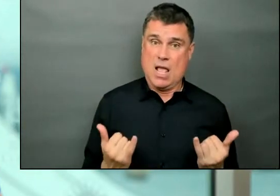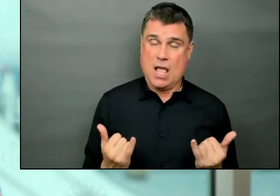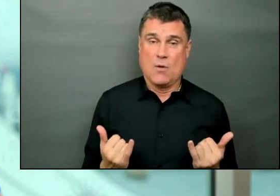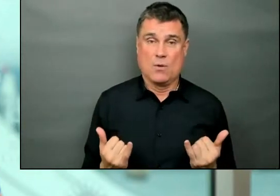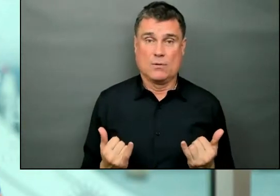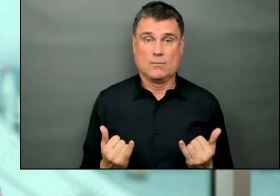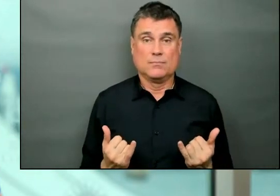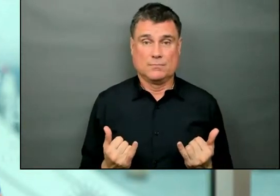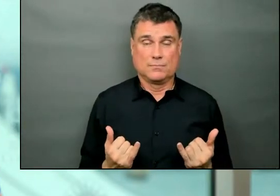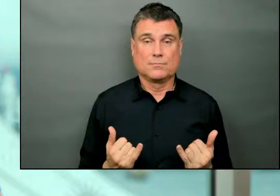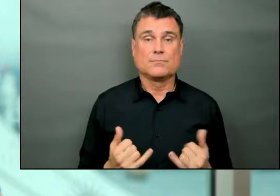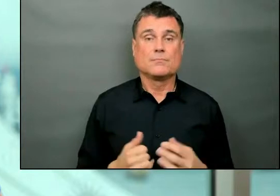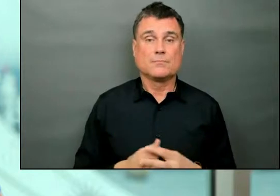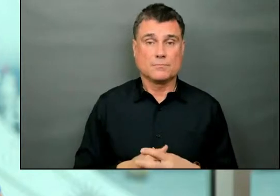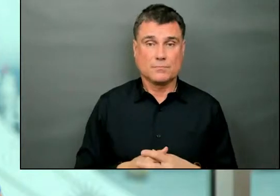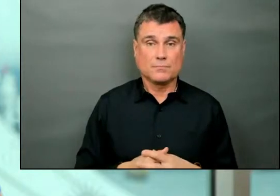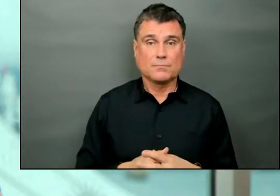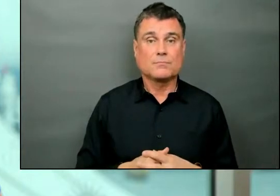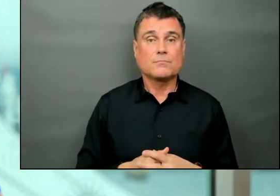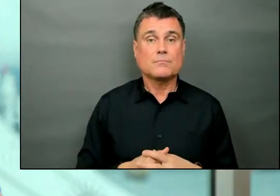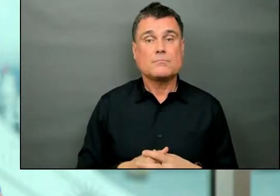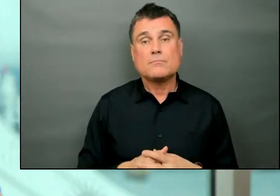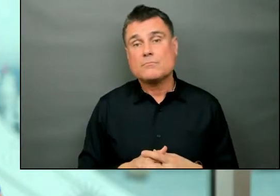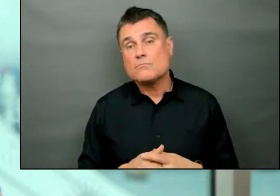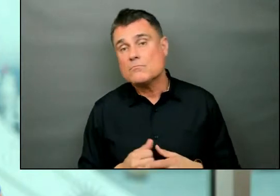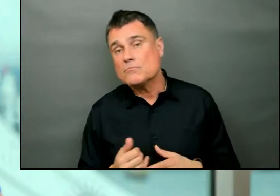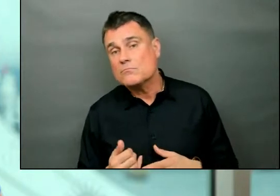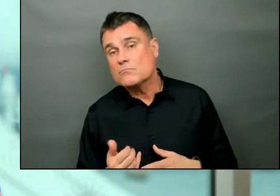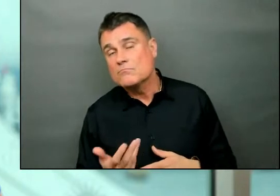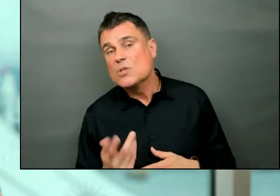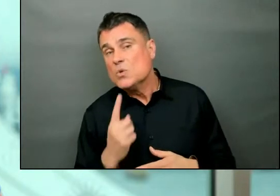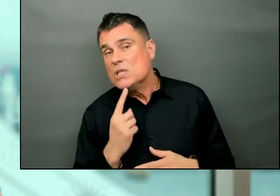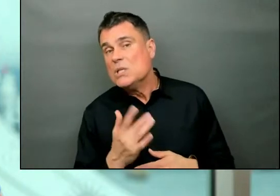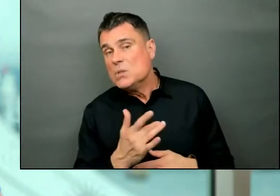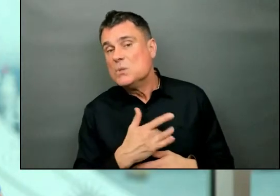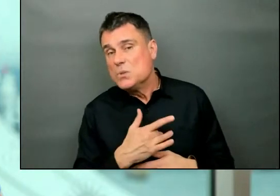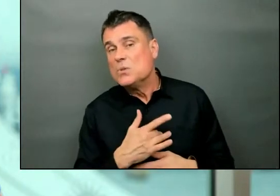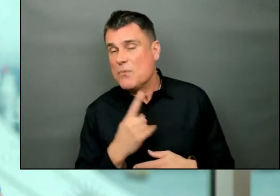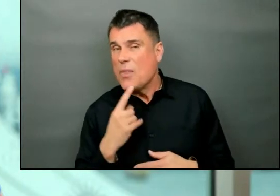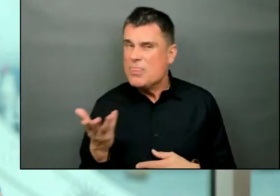that at the moment, for example, people will have